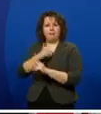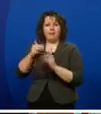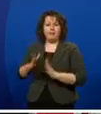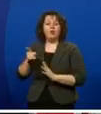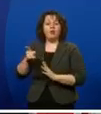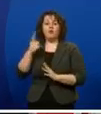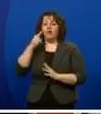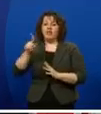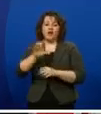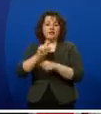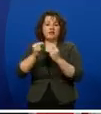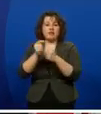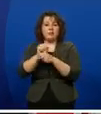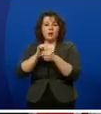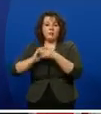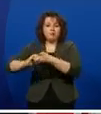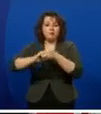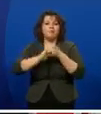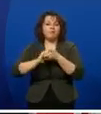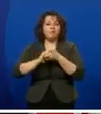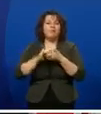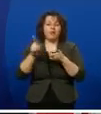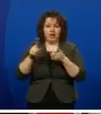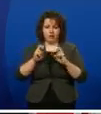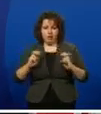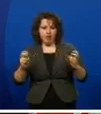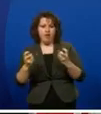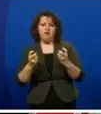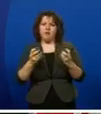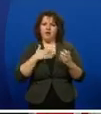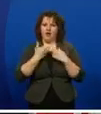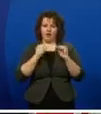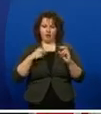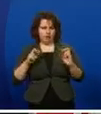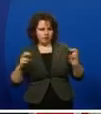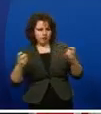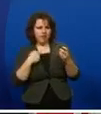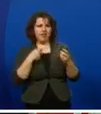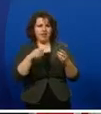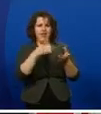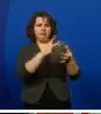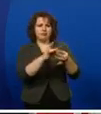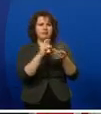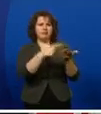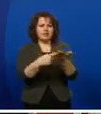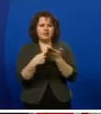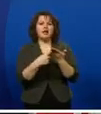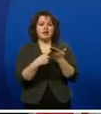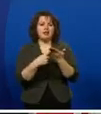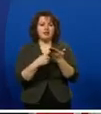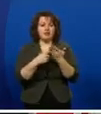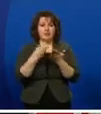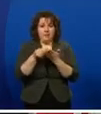and collaboration to make this possible. As we sat around the table in my office and I listened to them talk about the eligible